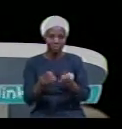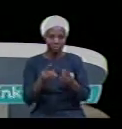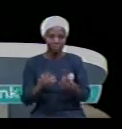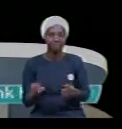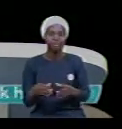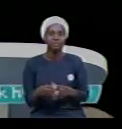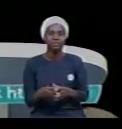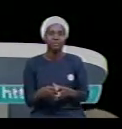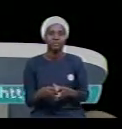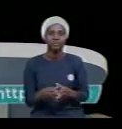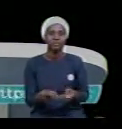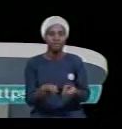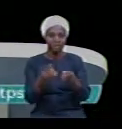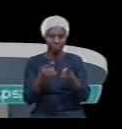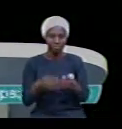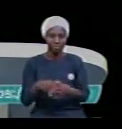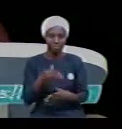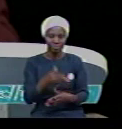Keep coming.